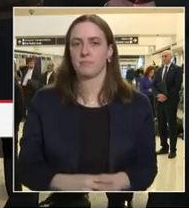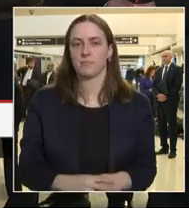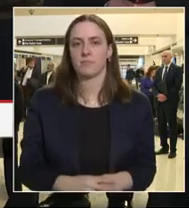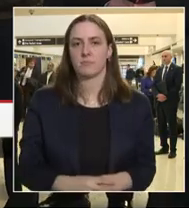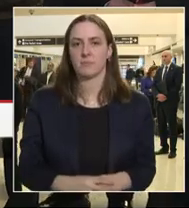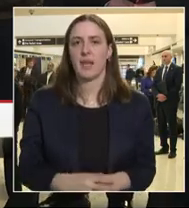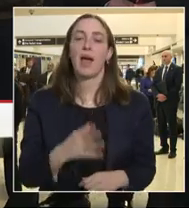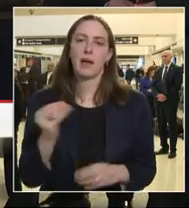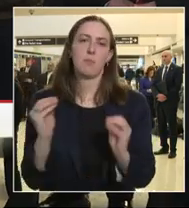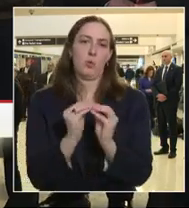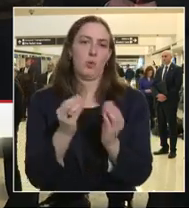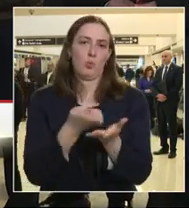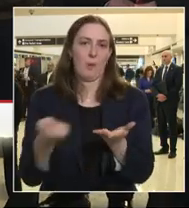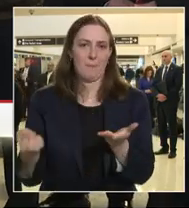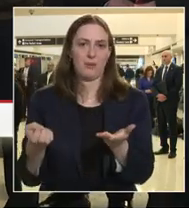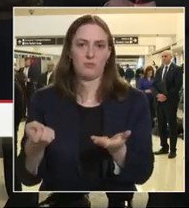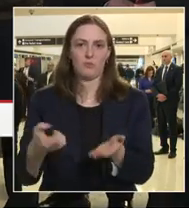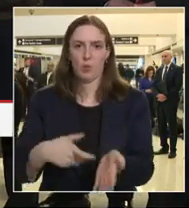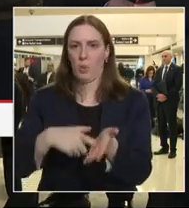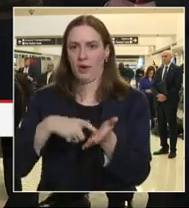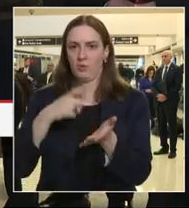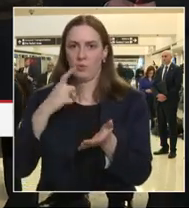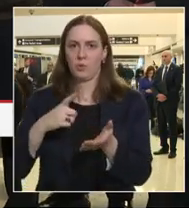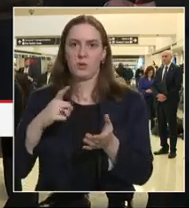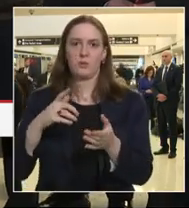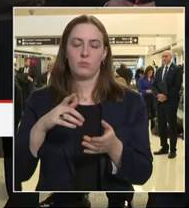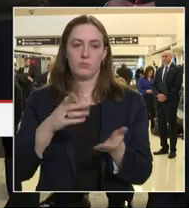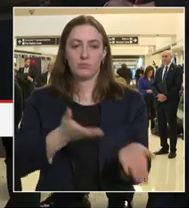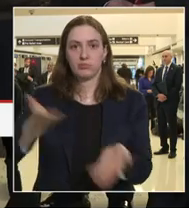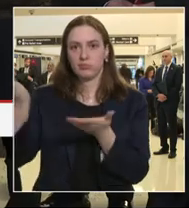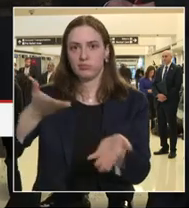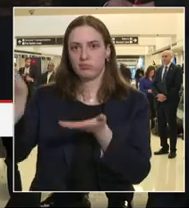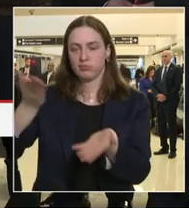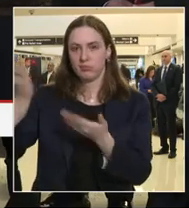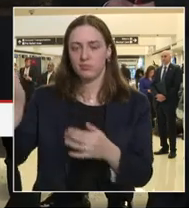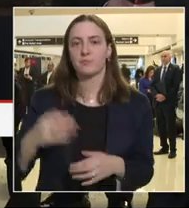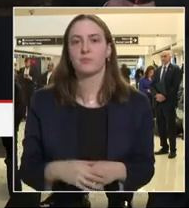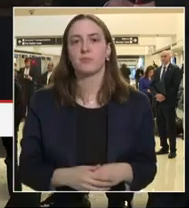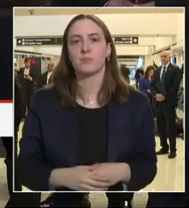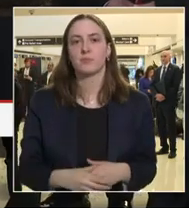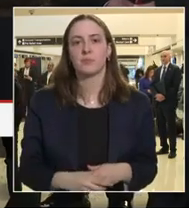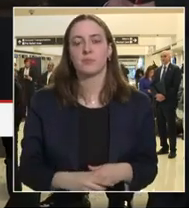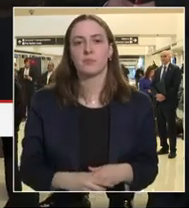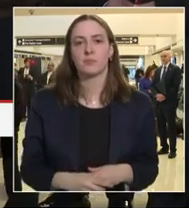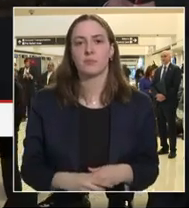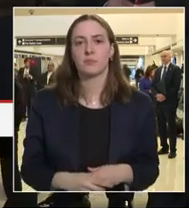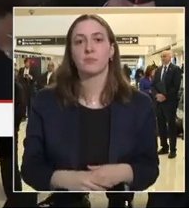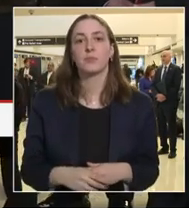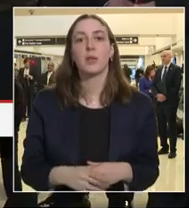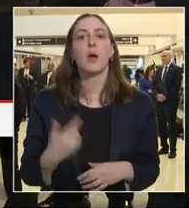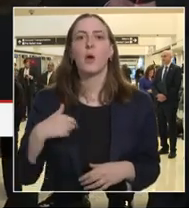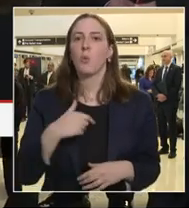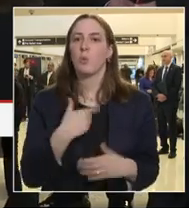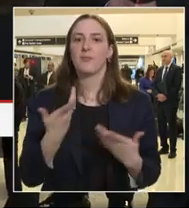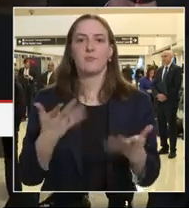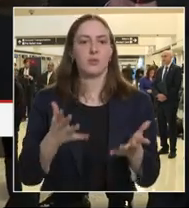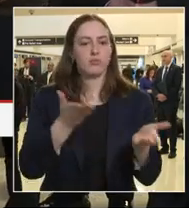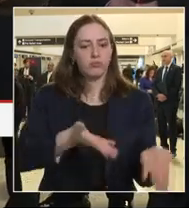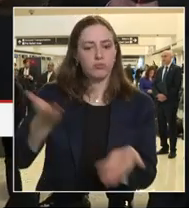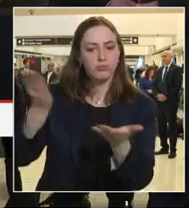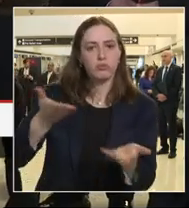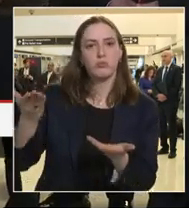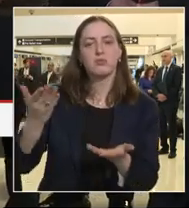more equipment. As far as the things being collected, I don't have personal knowledge. I know that we have been collecting debris that you would expect to see from a